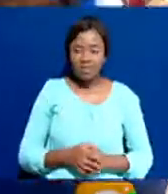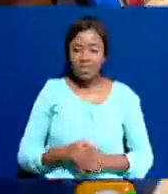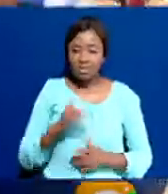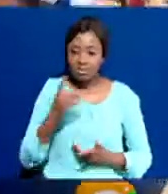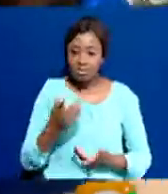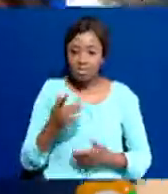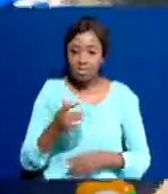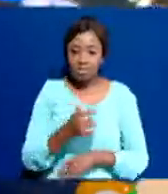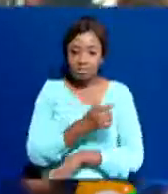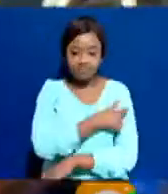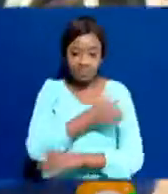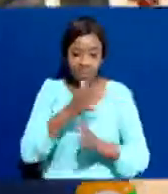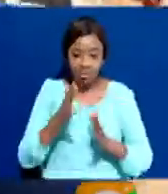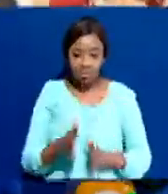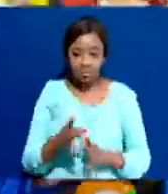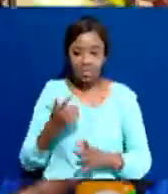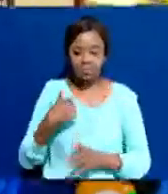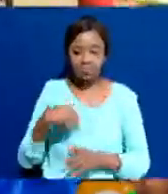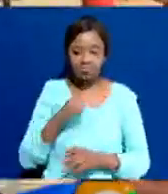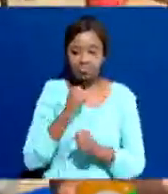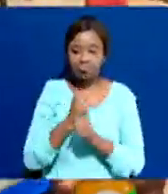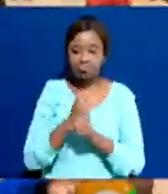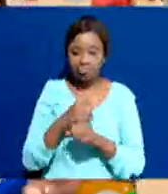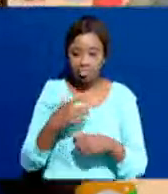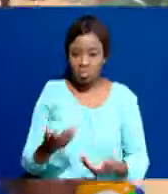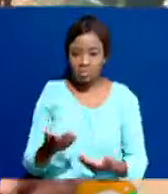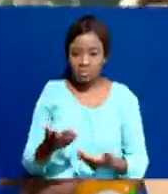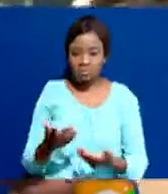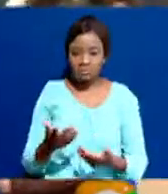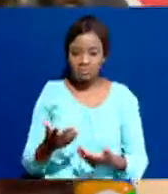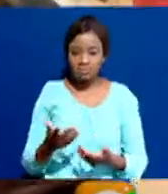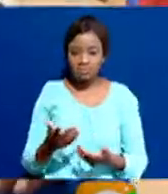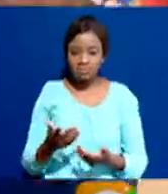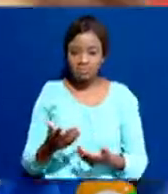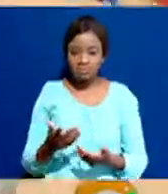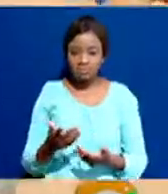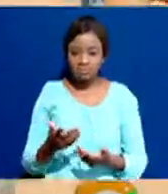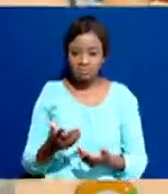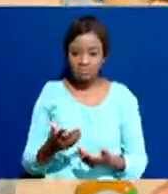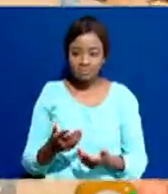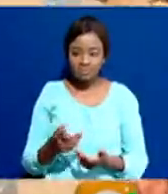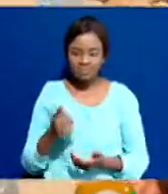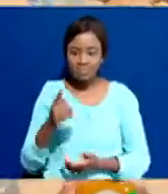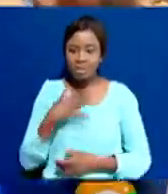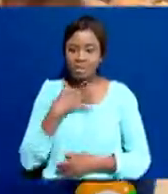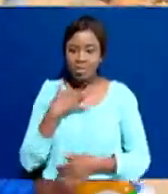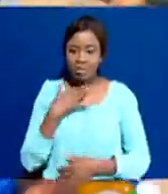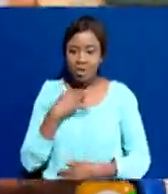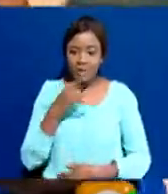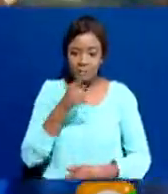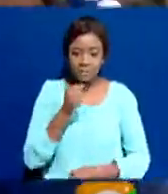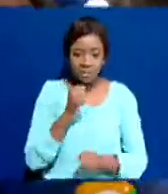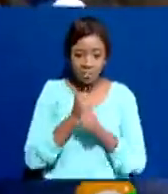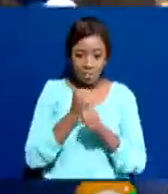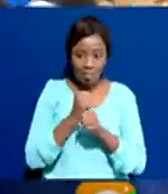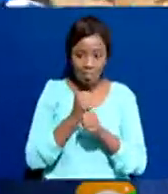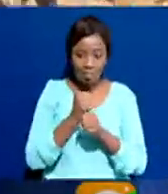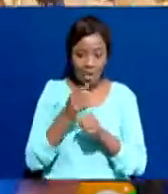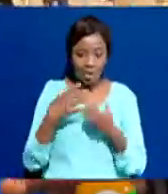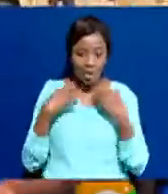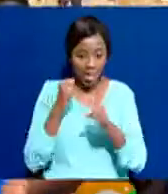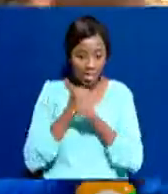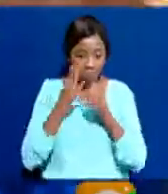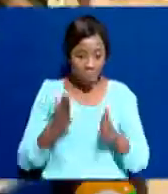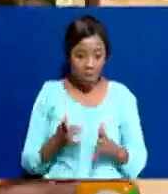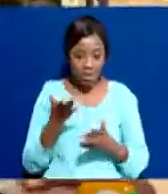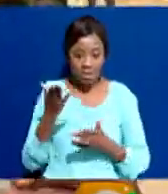hivyo ile jambo tulifanya pale ya kufunja ile kifuli, ilikuwa juu asipate mhudumu, basi ilibidi tuvunje